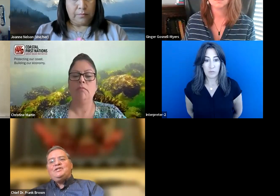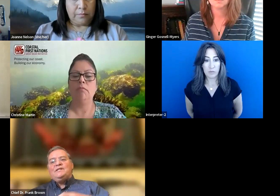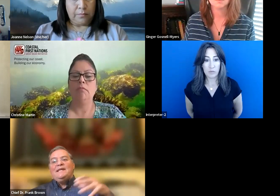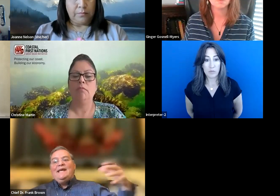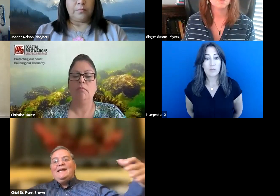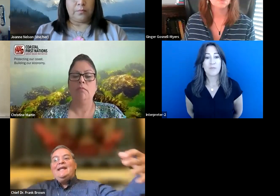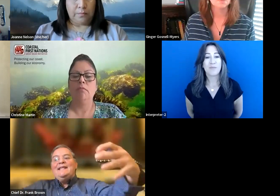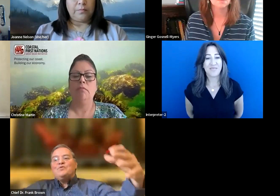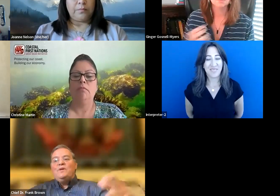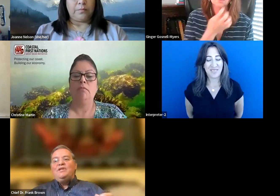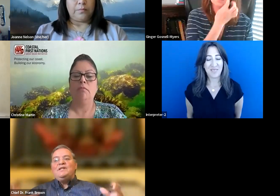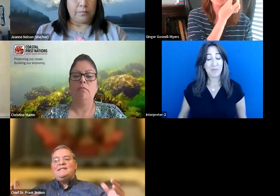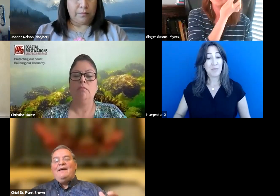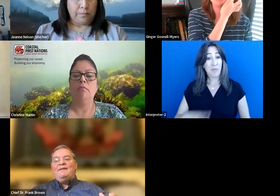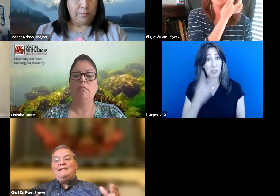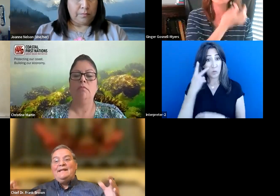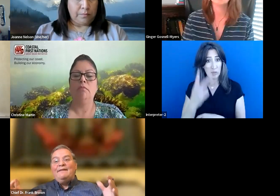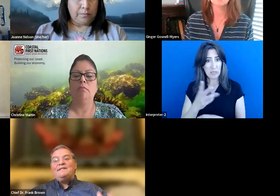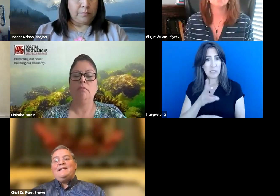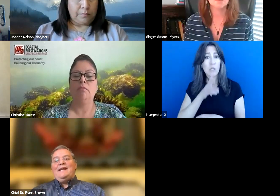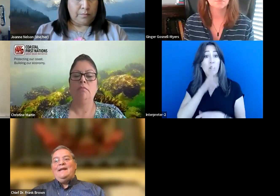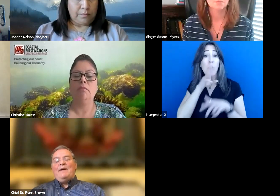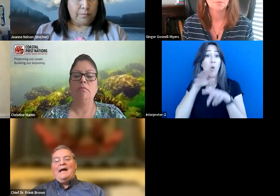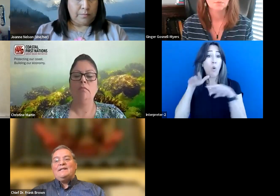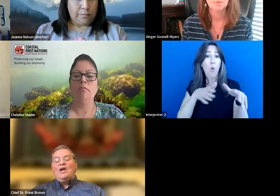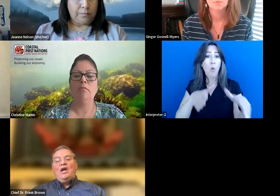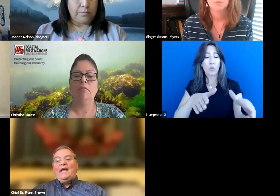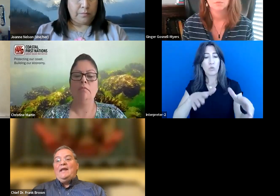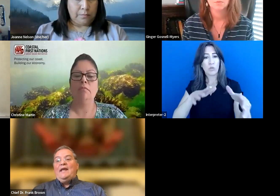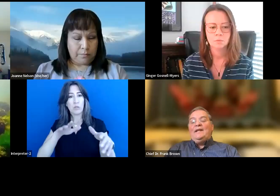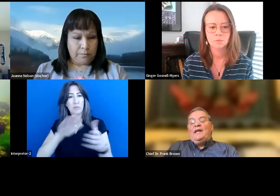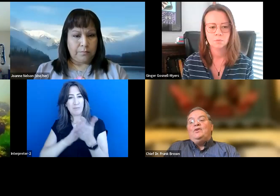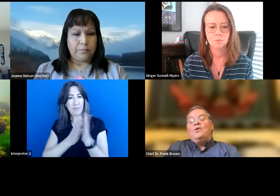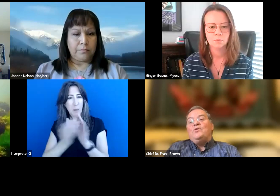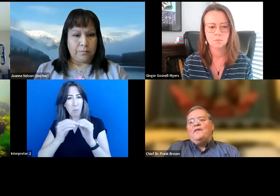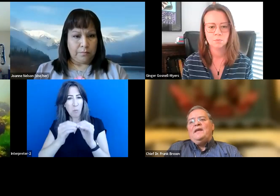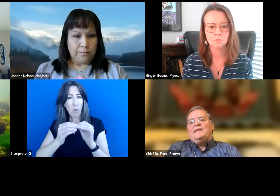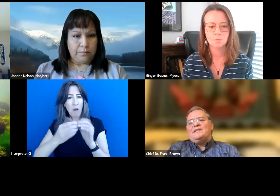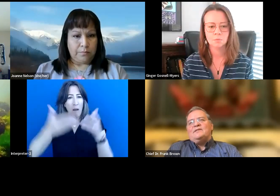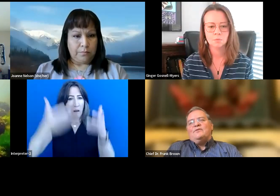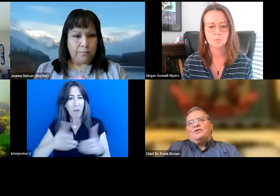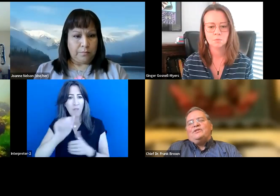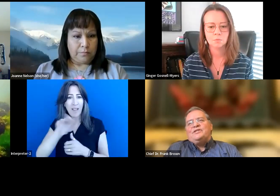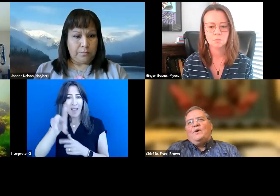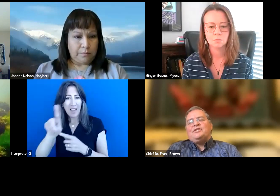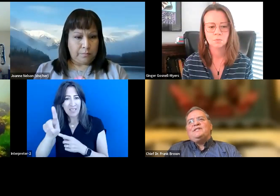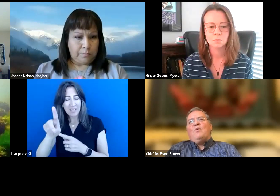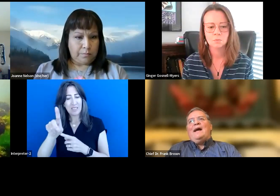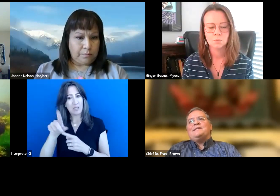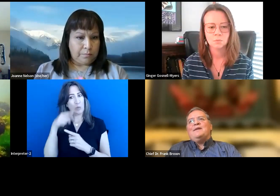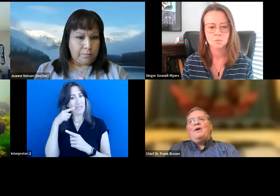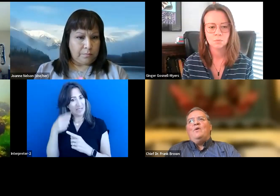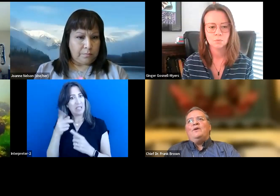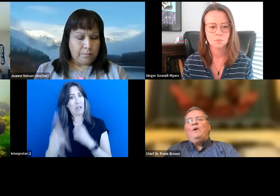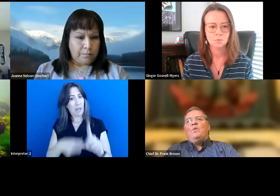populations in this region is having a devastating impact. And, and, and, you know, the thing is that the, these questions